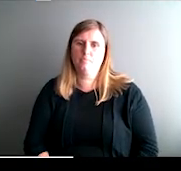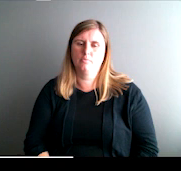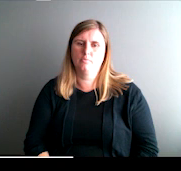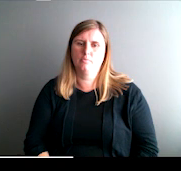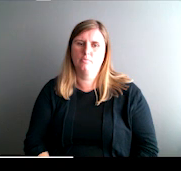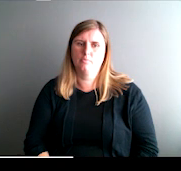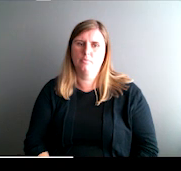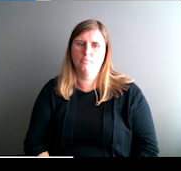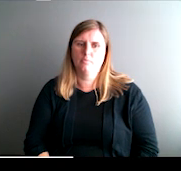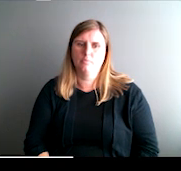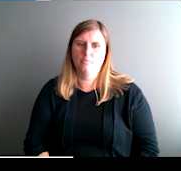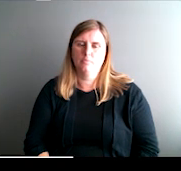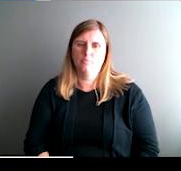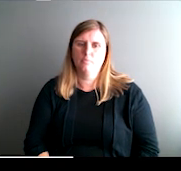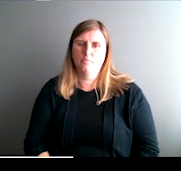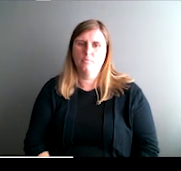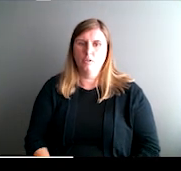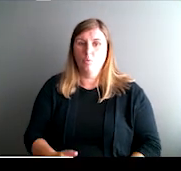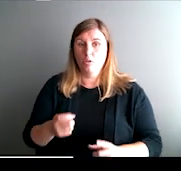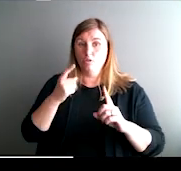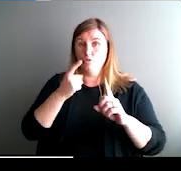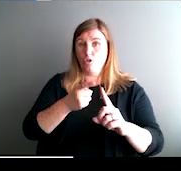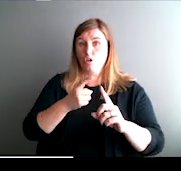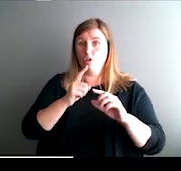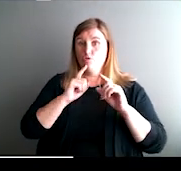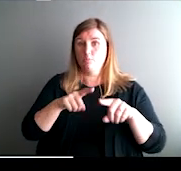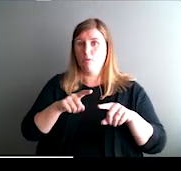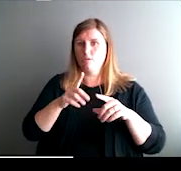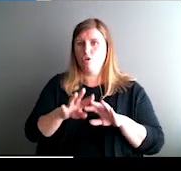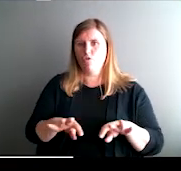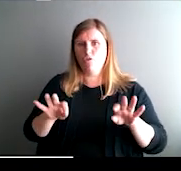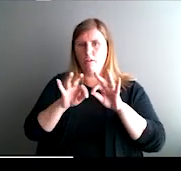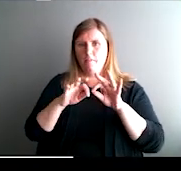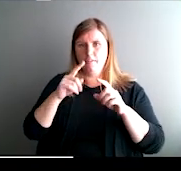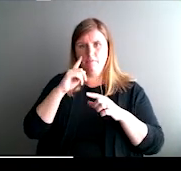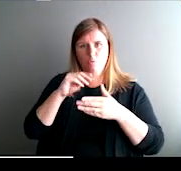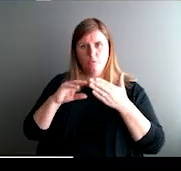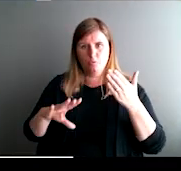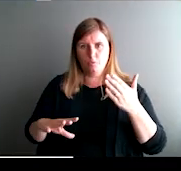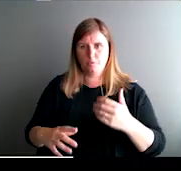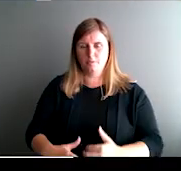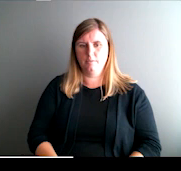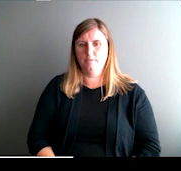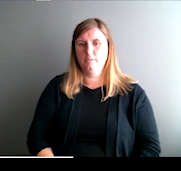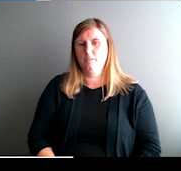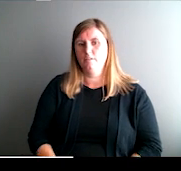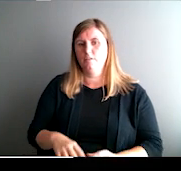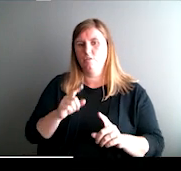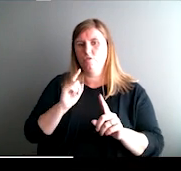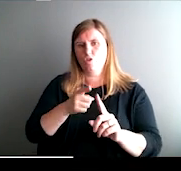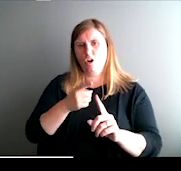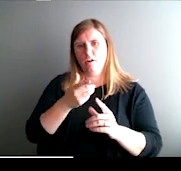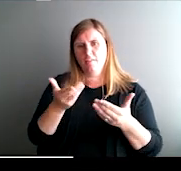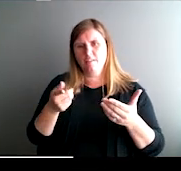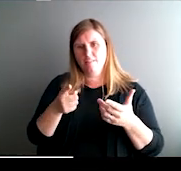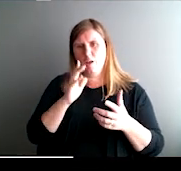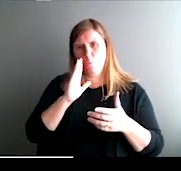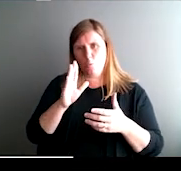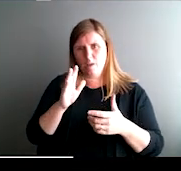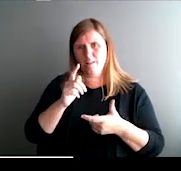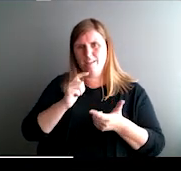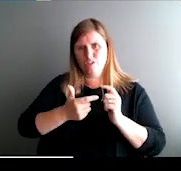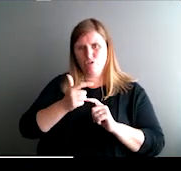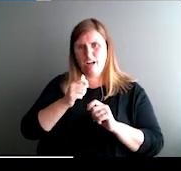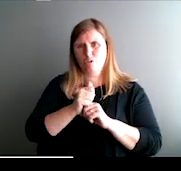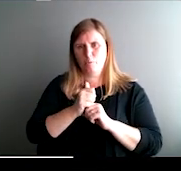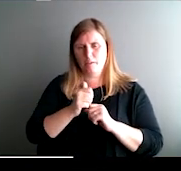You want to target responses that are relevant for the student. You want to target stuff they're going to interact with.